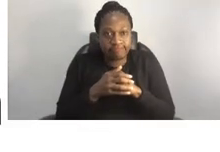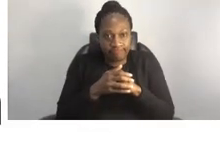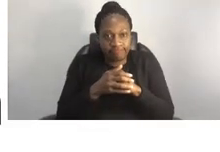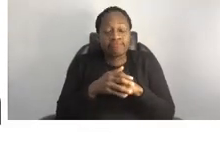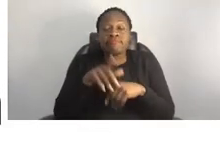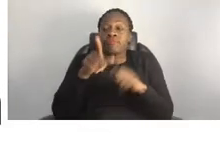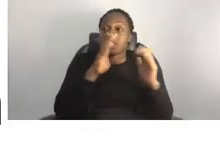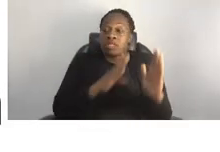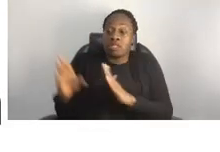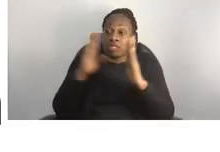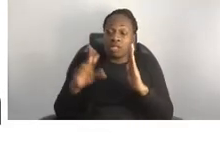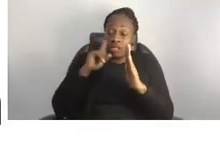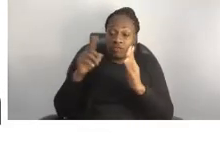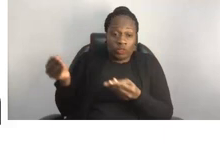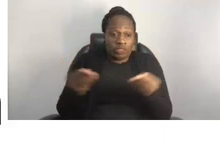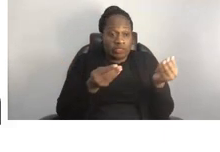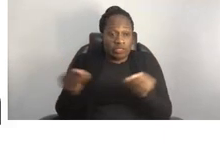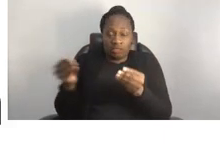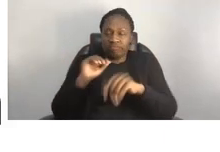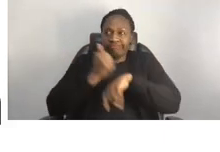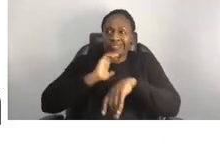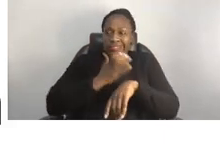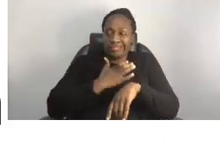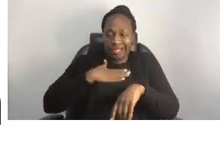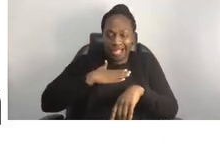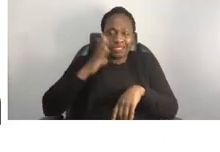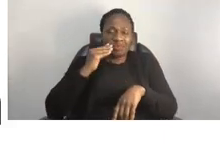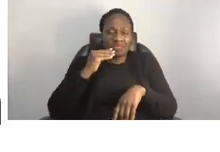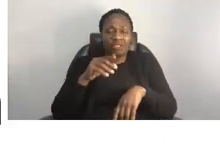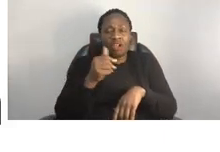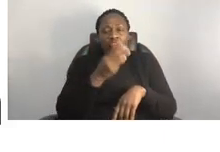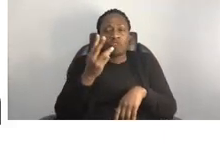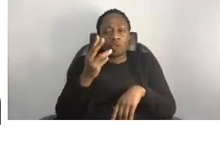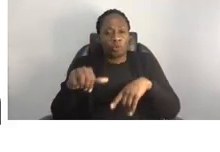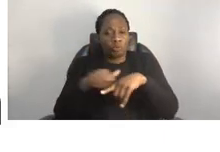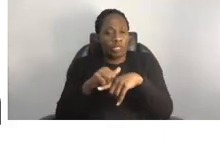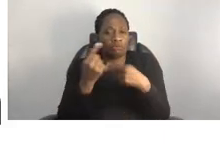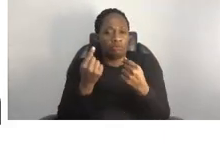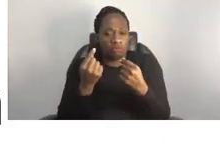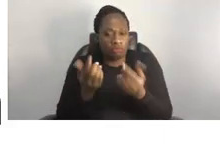As you plan to facilitate, based on our experience, we recommend a few practices.